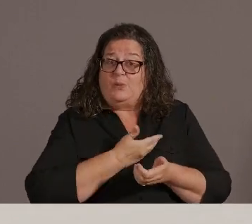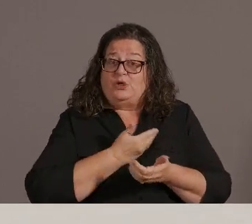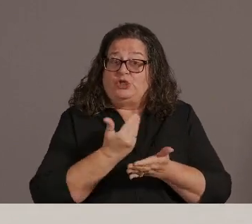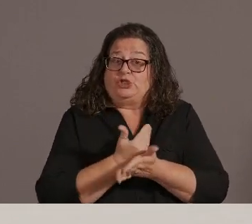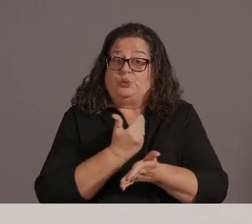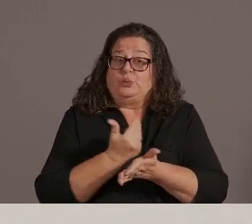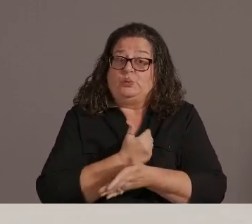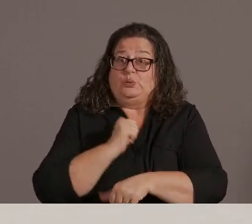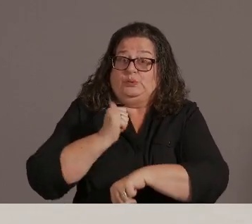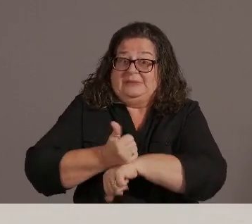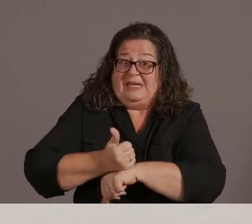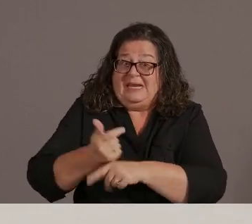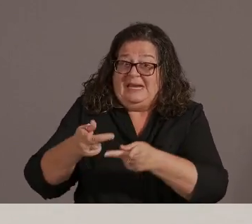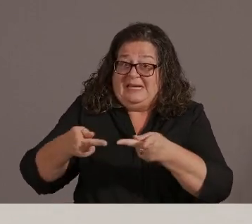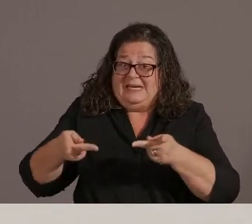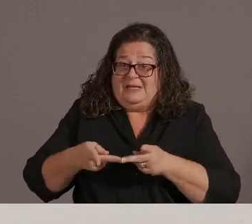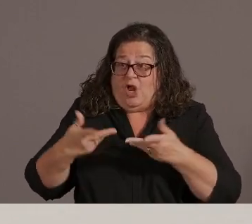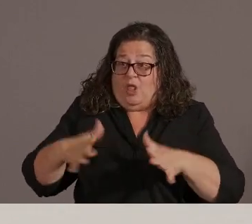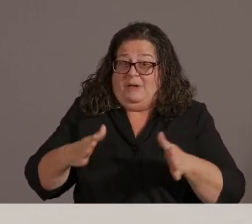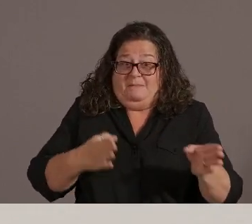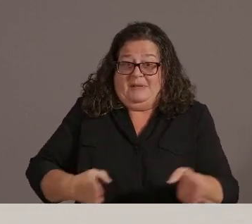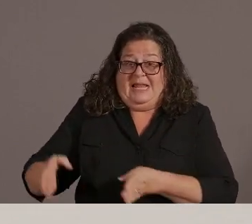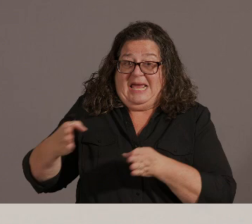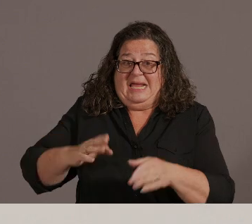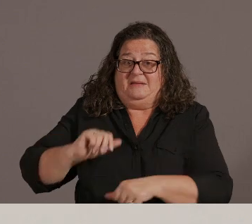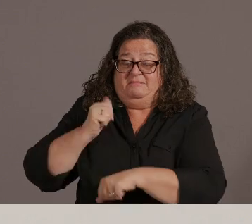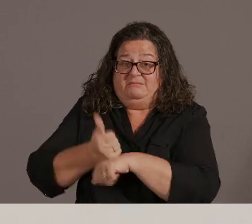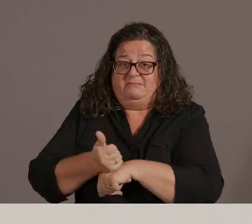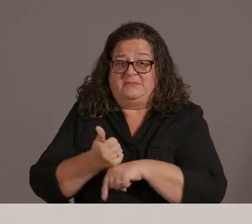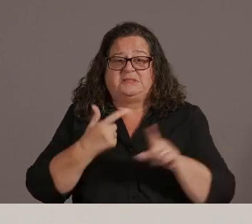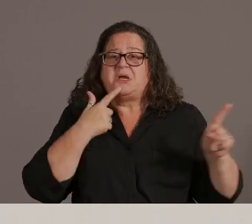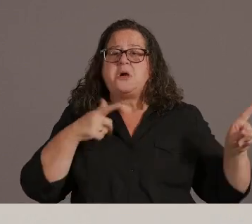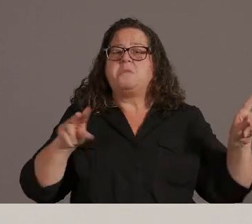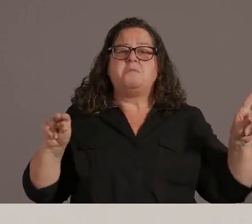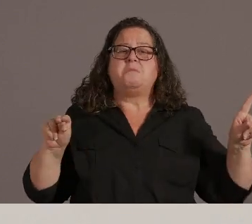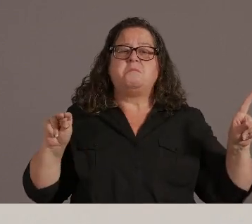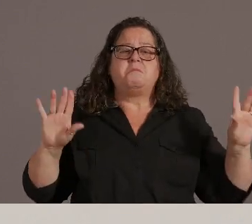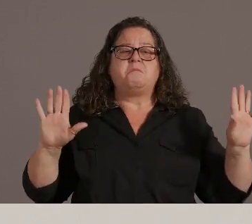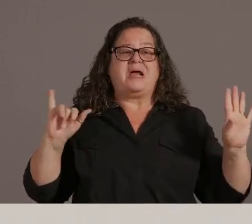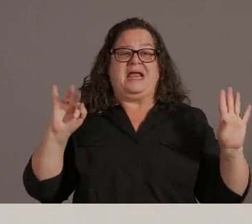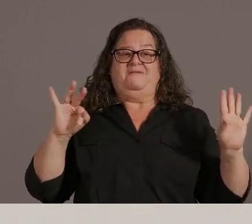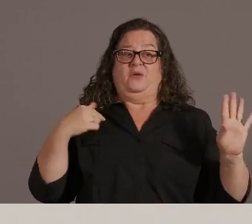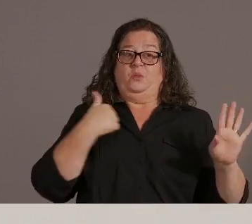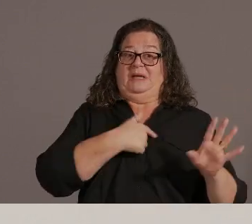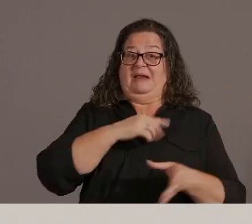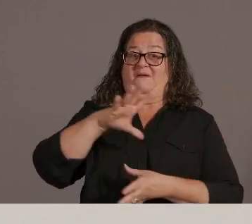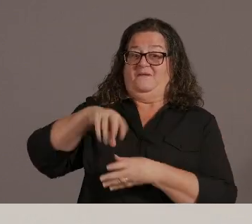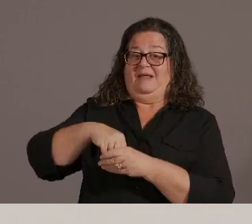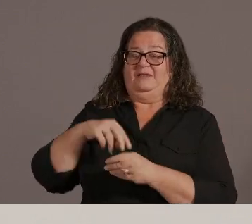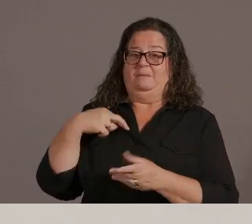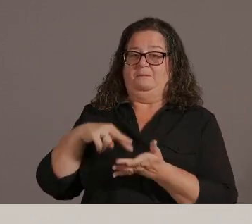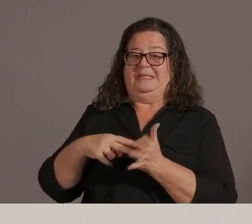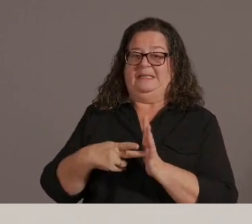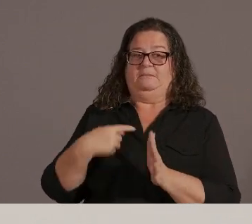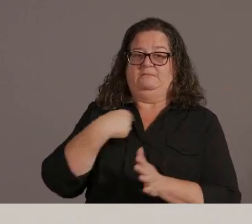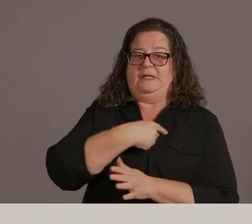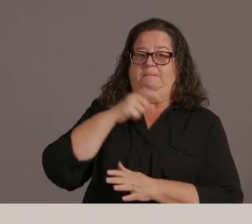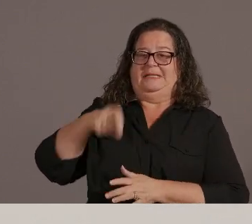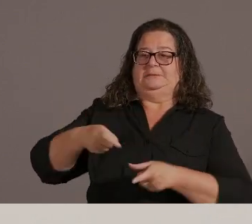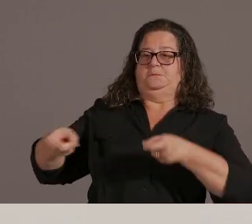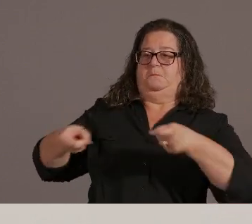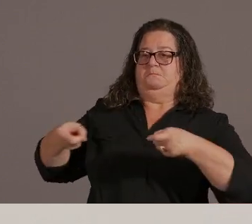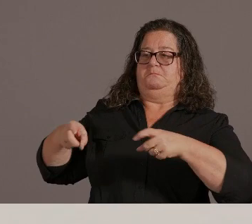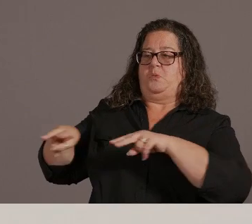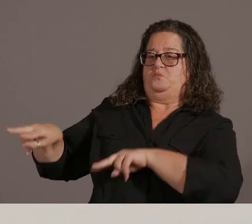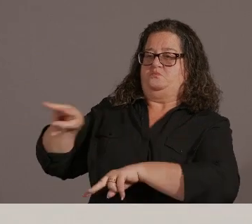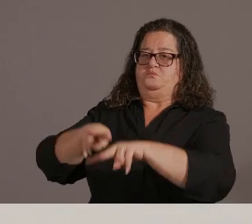medical control as well as the managerial oversight of the pods. We run our pods